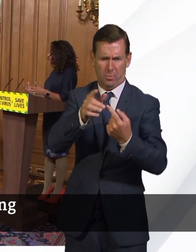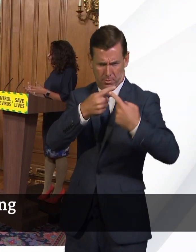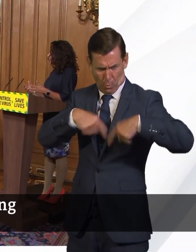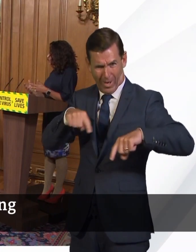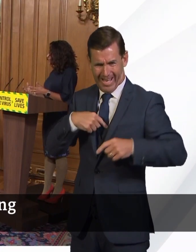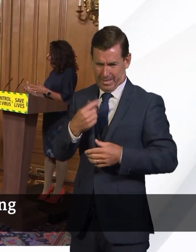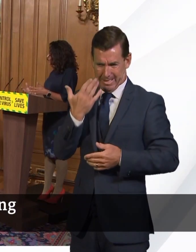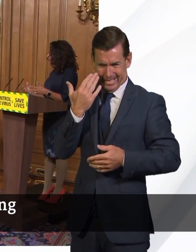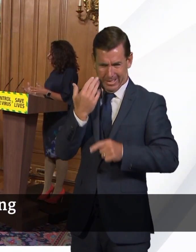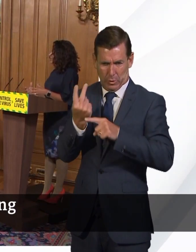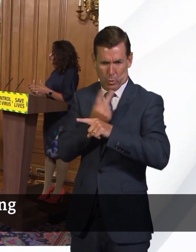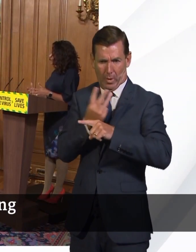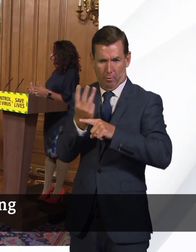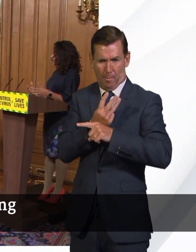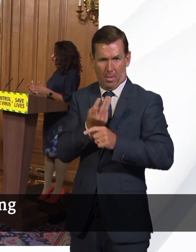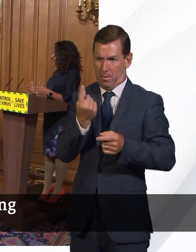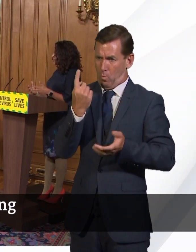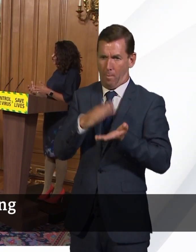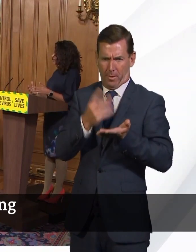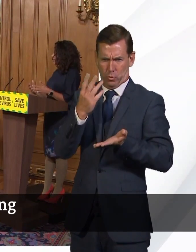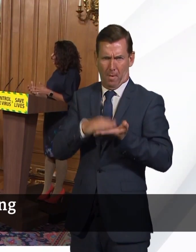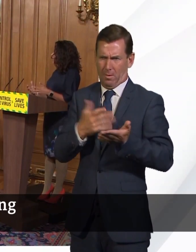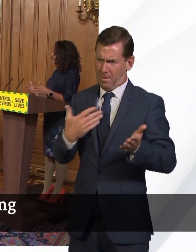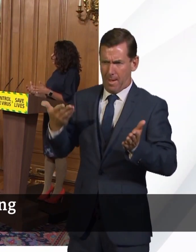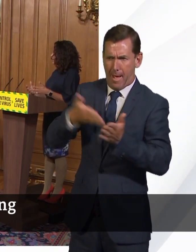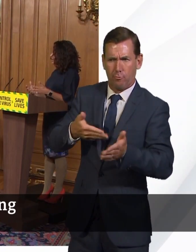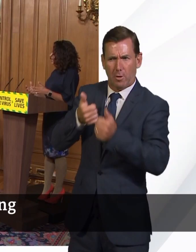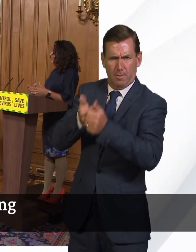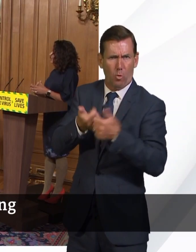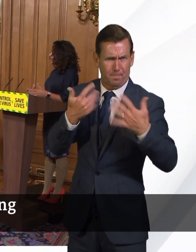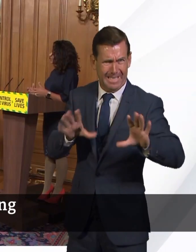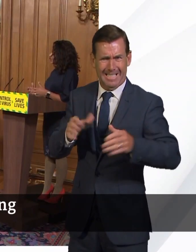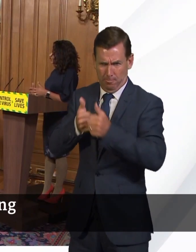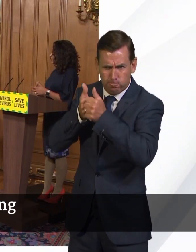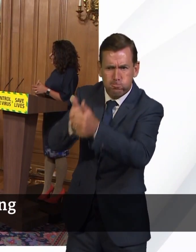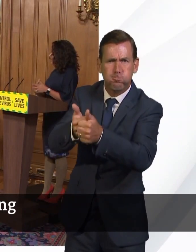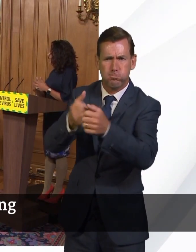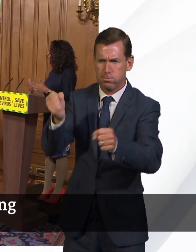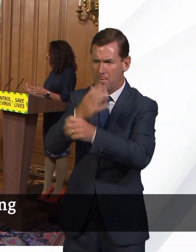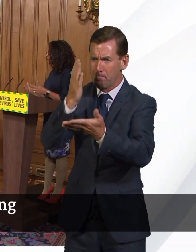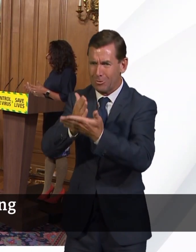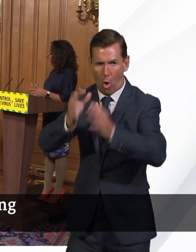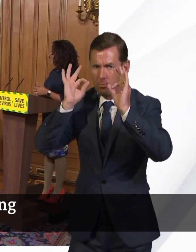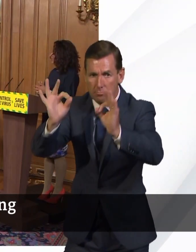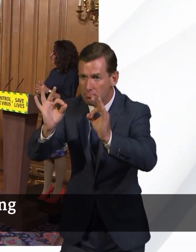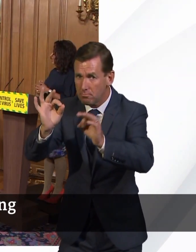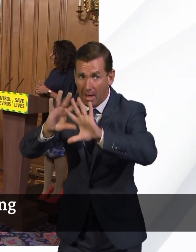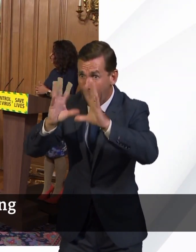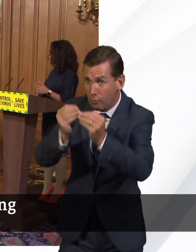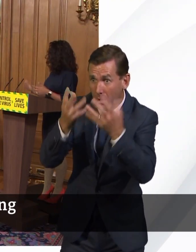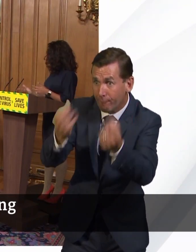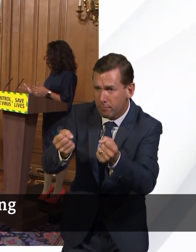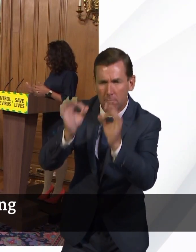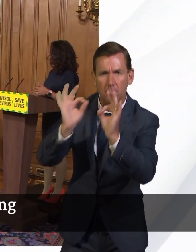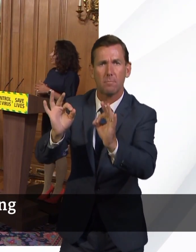the last few weeks and months to make sure care home residents get the care that they need, making sure that care home managers are able to have